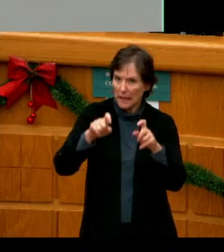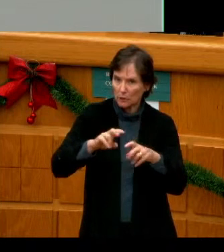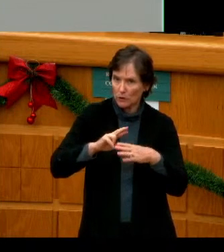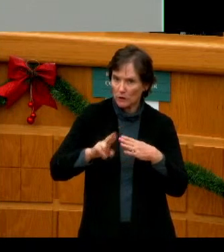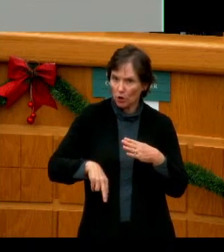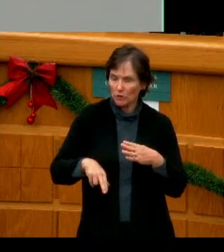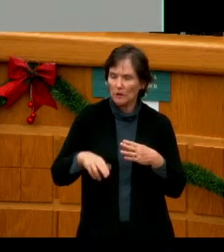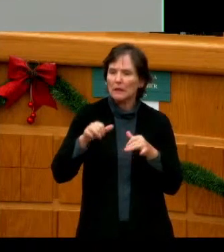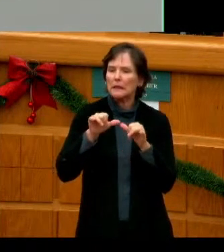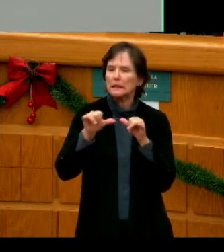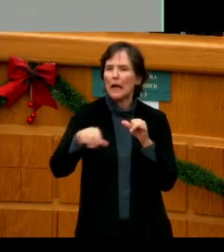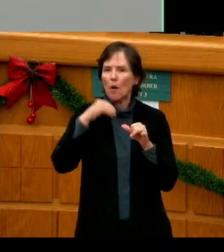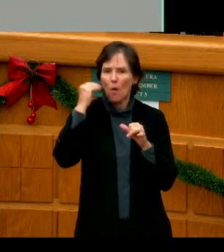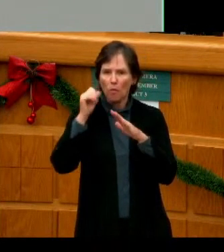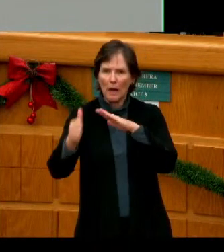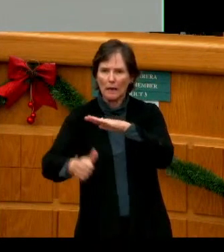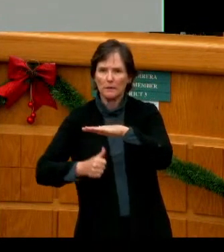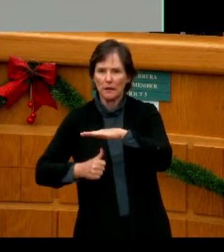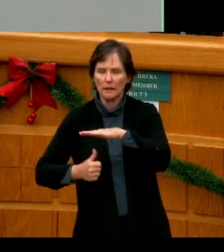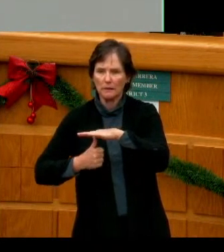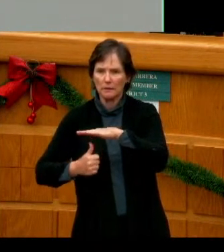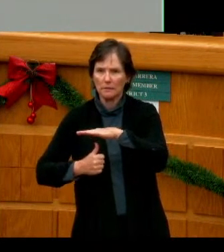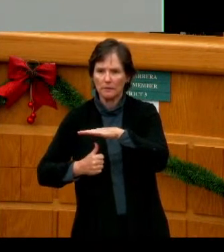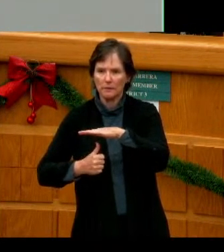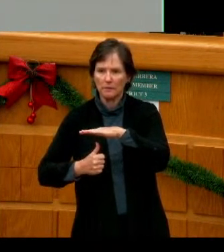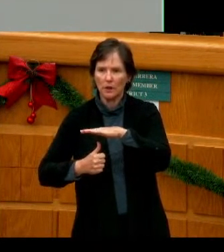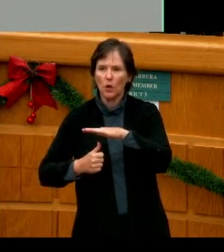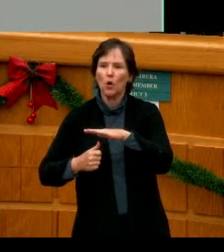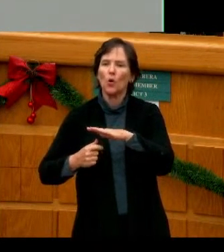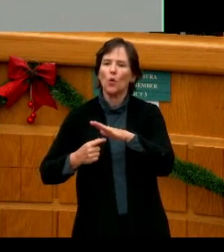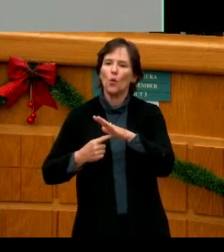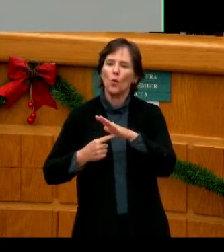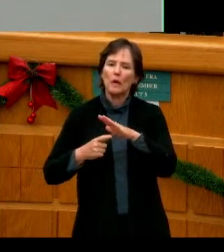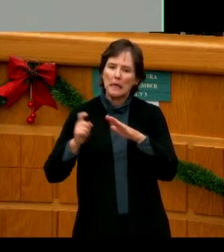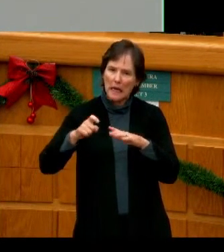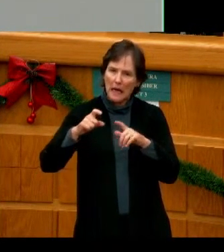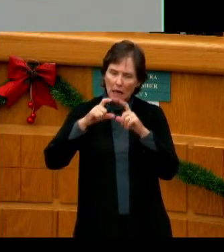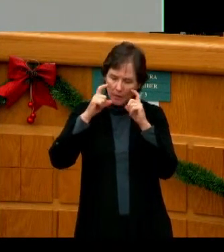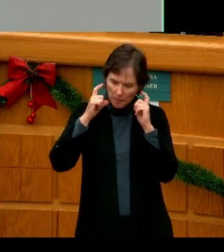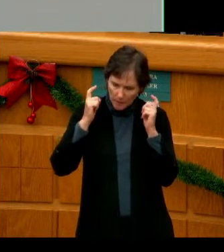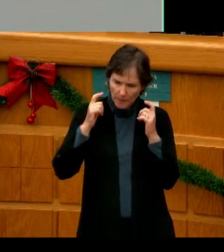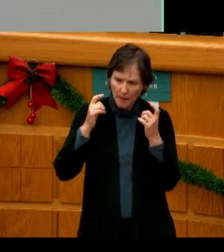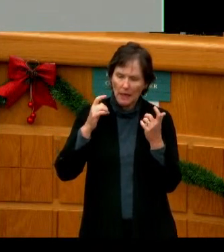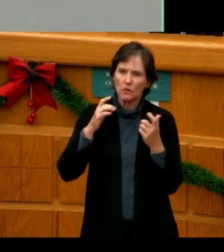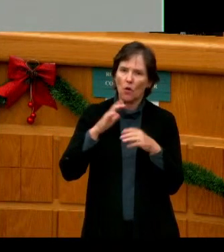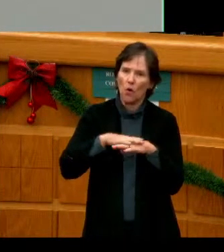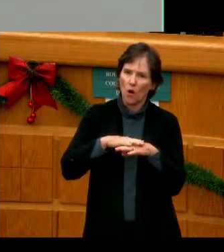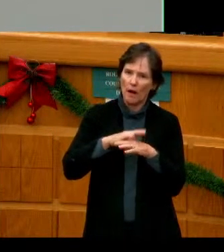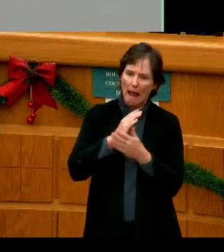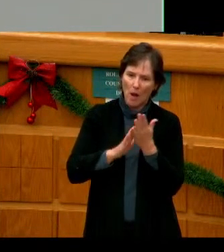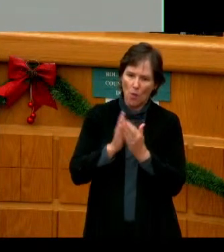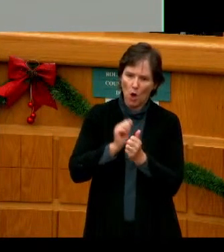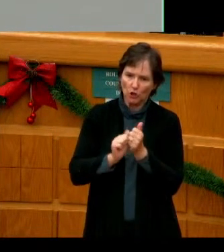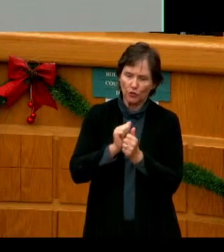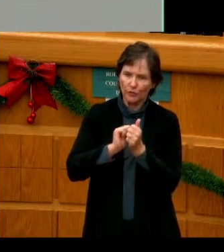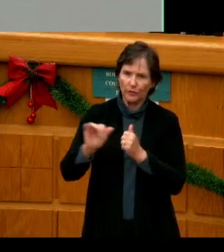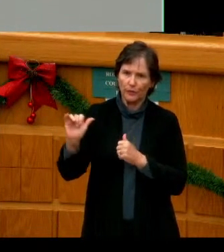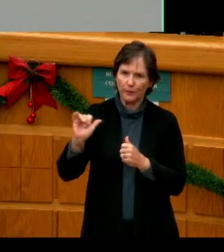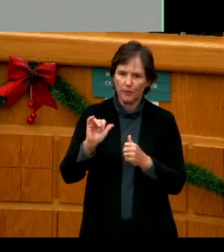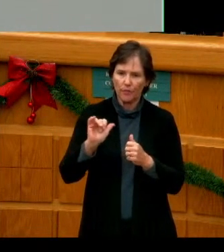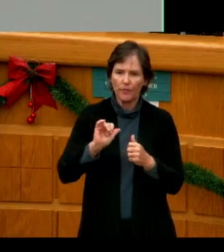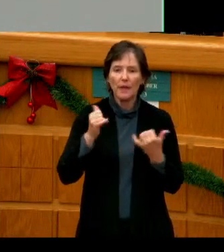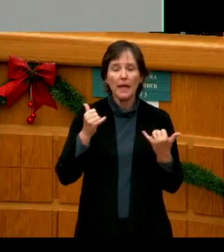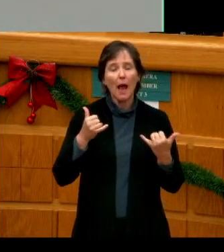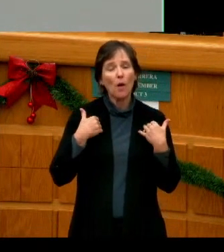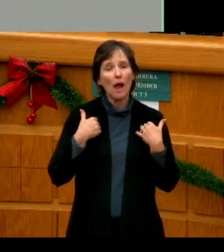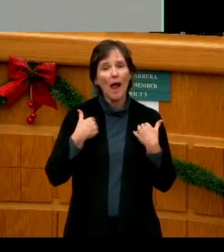remote schooling taking place. We're not back to full face-to-face. And we're at Open Texas Phase